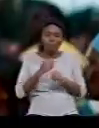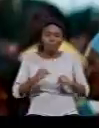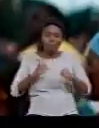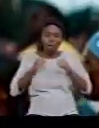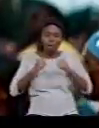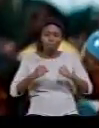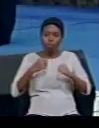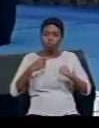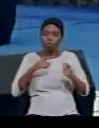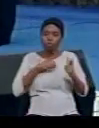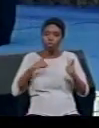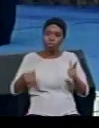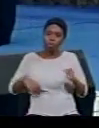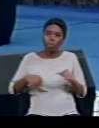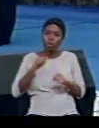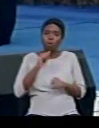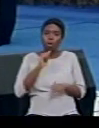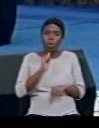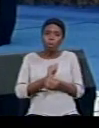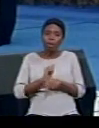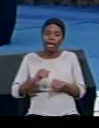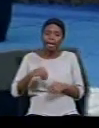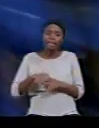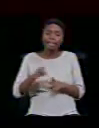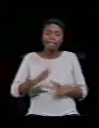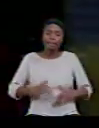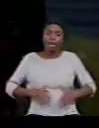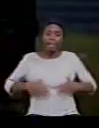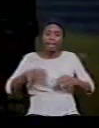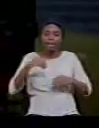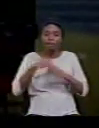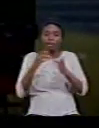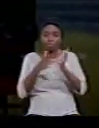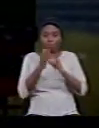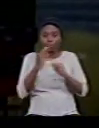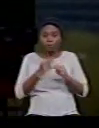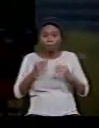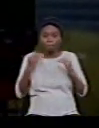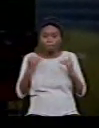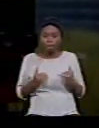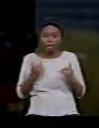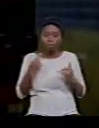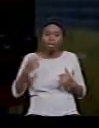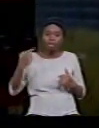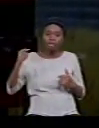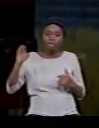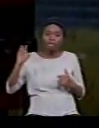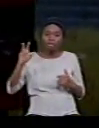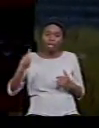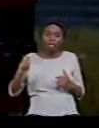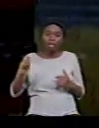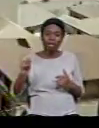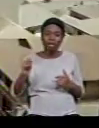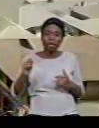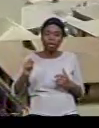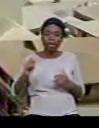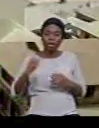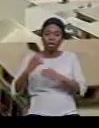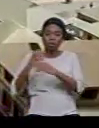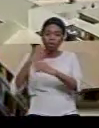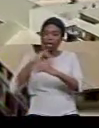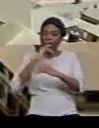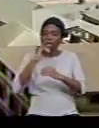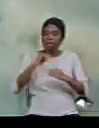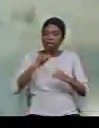Lord walking in your life in Jesus' name. Now, the GCK train is being stationed at the ancient